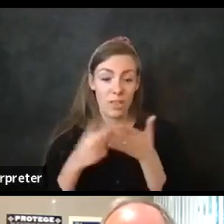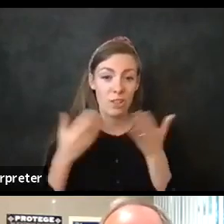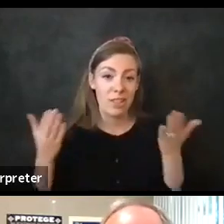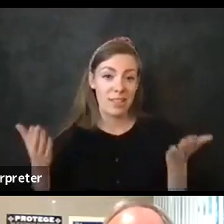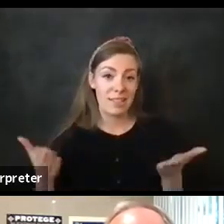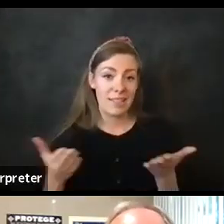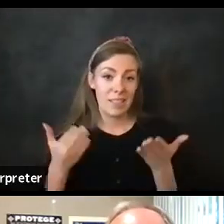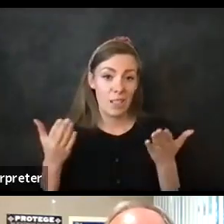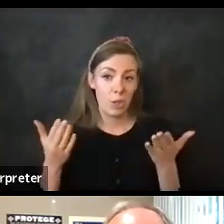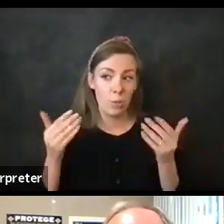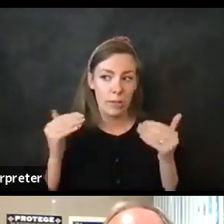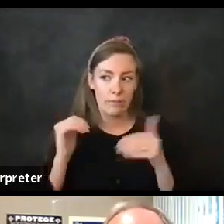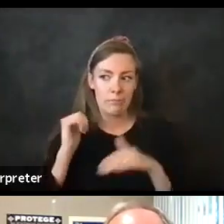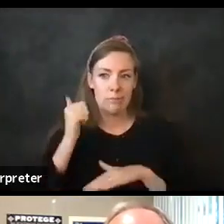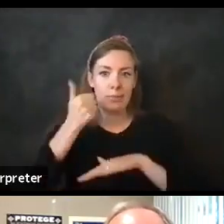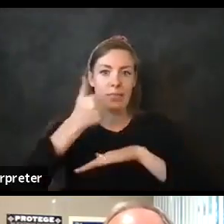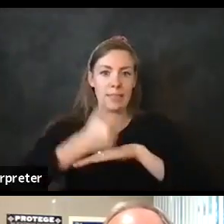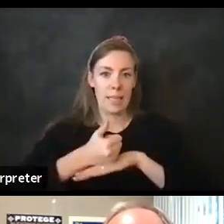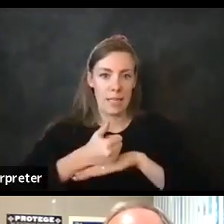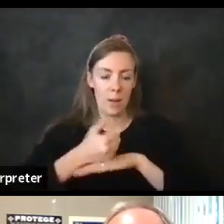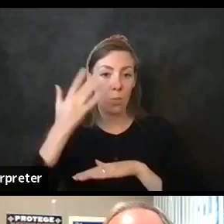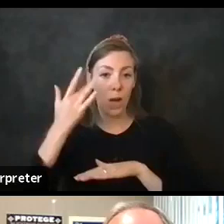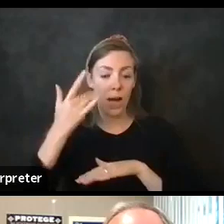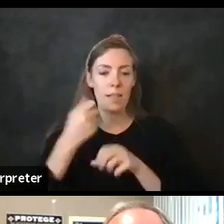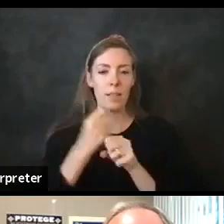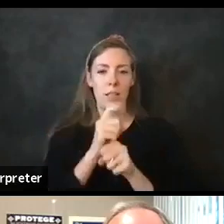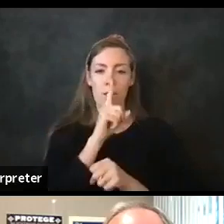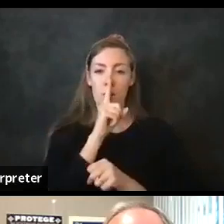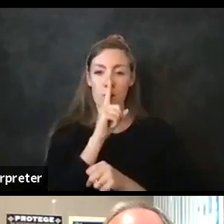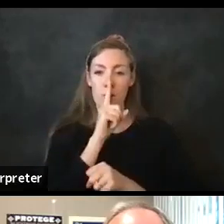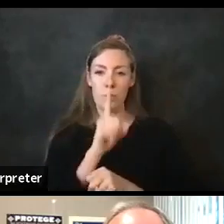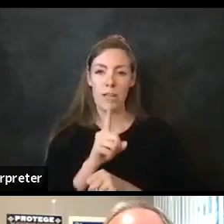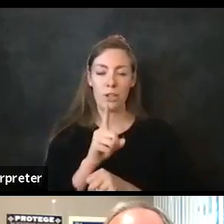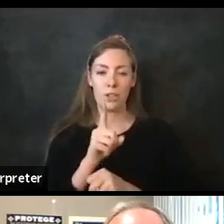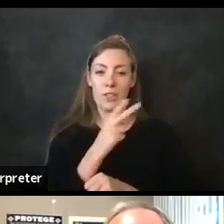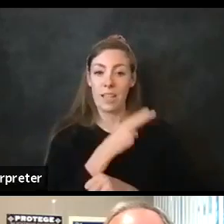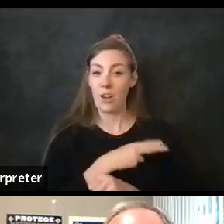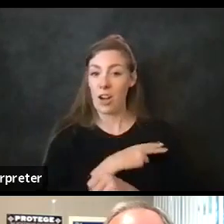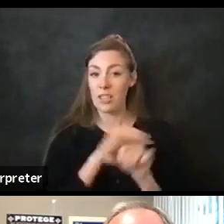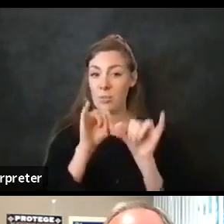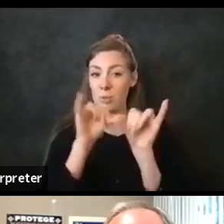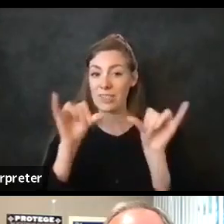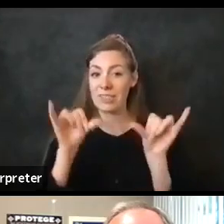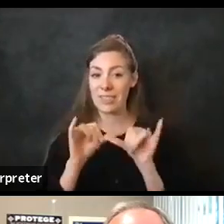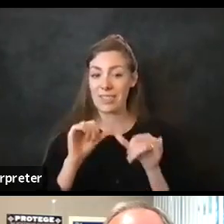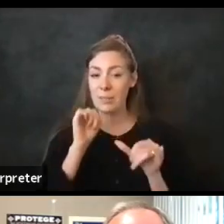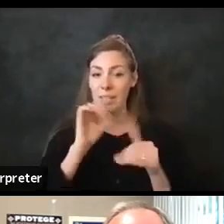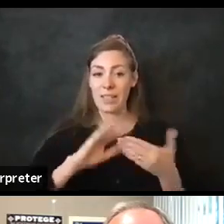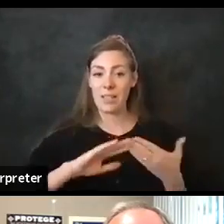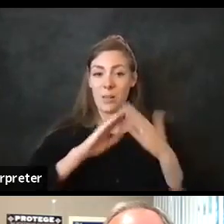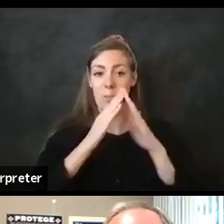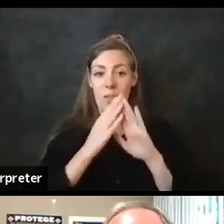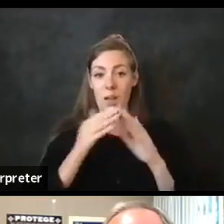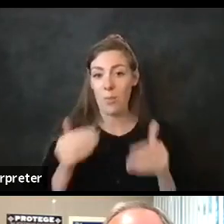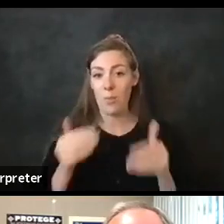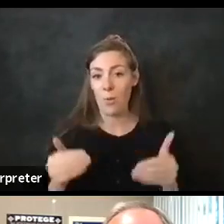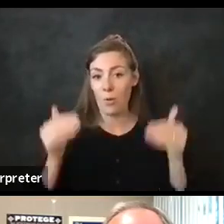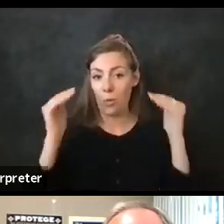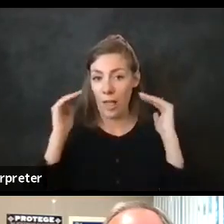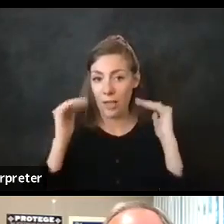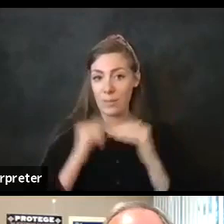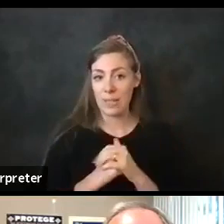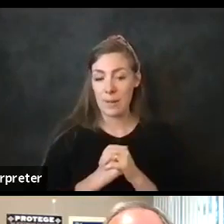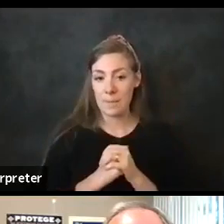been put forth to ensure that our hospital system is not overwhelmed. So that